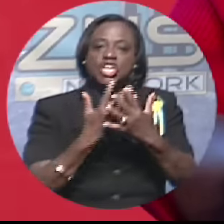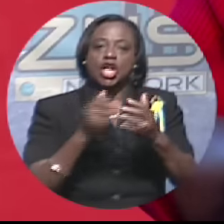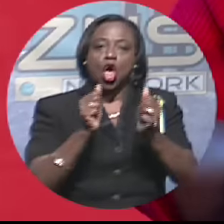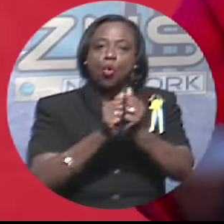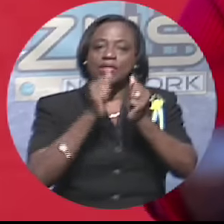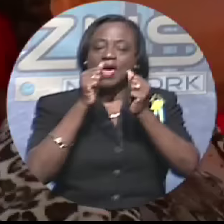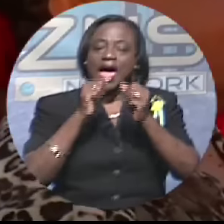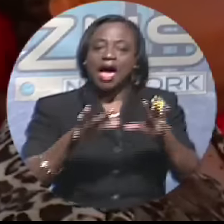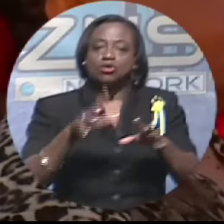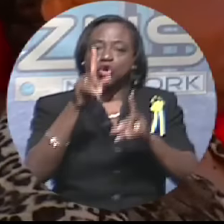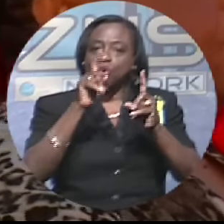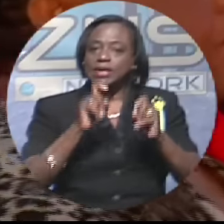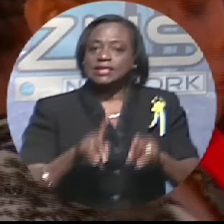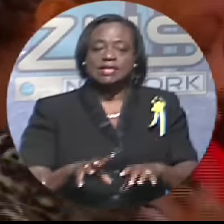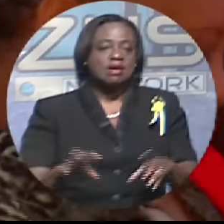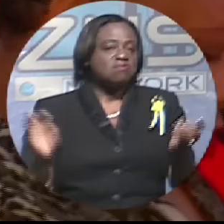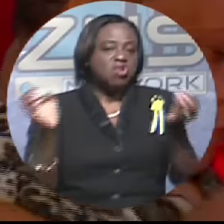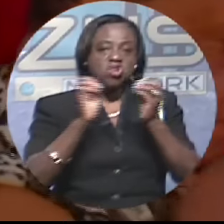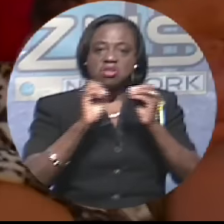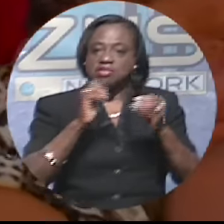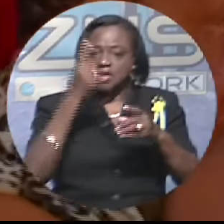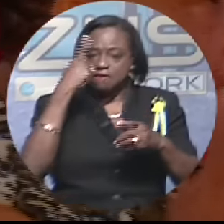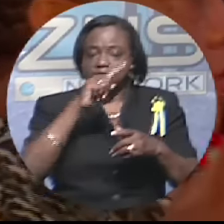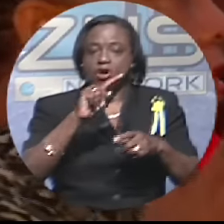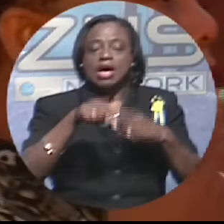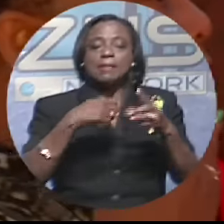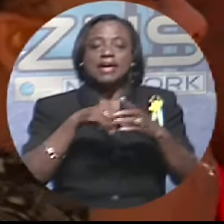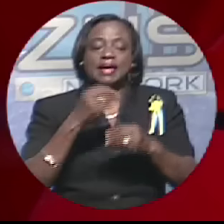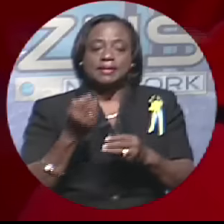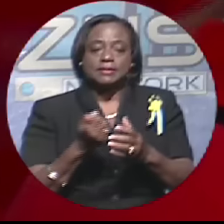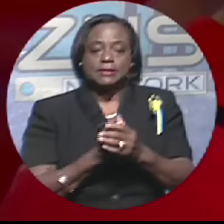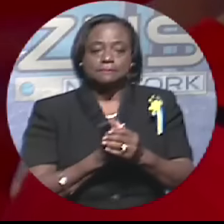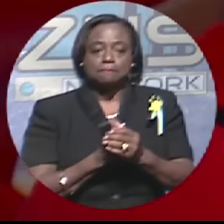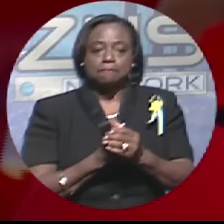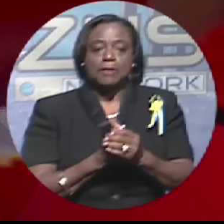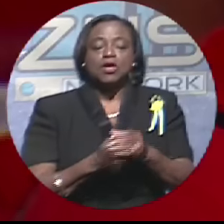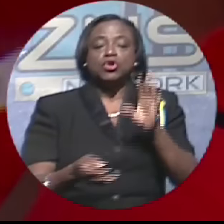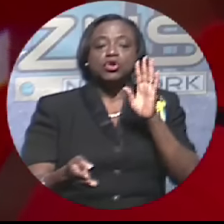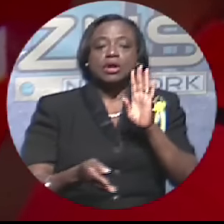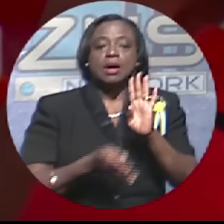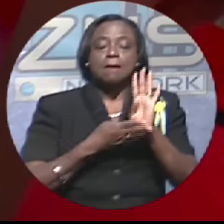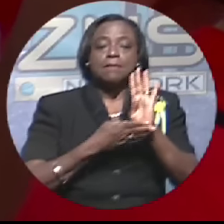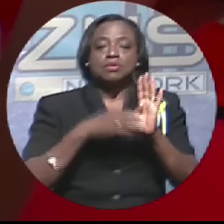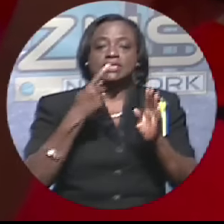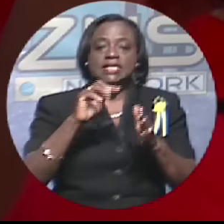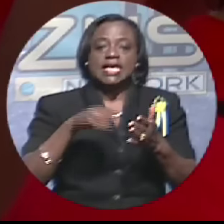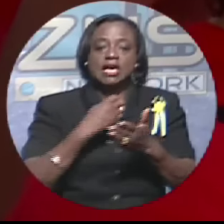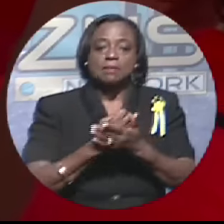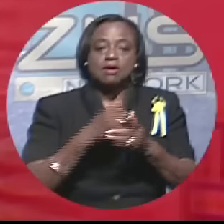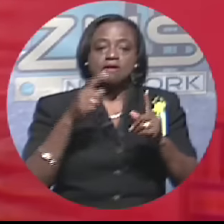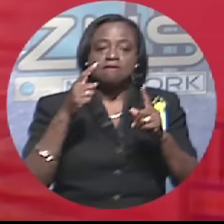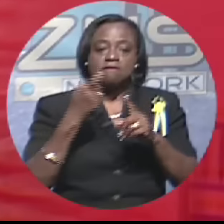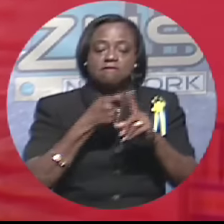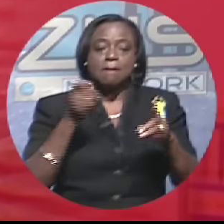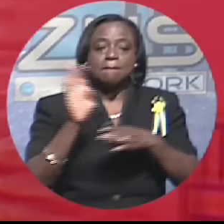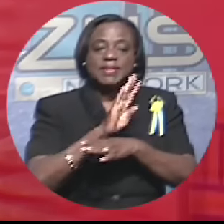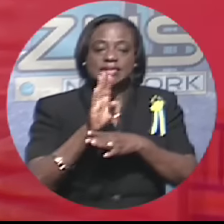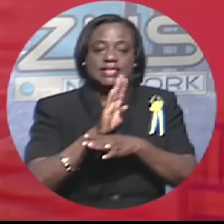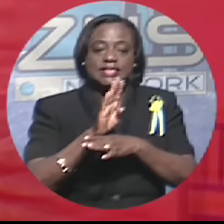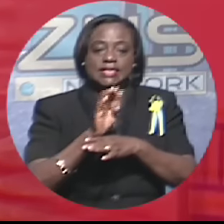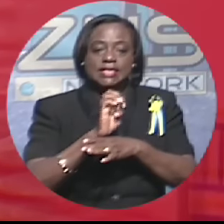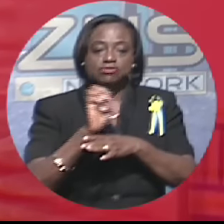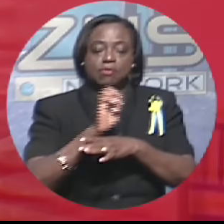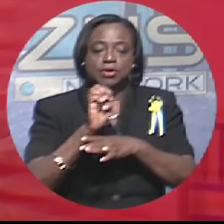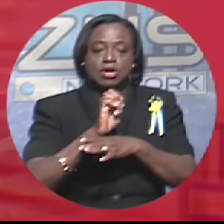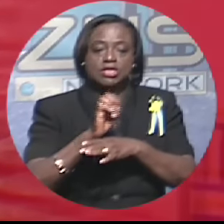for parole. She also highlighted a need to boost the economy through entrepreneurship and education. While working